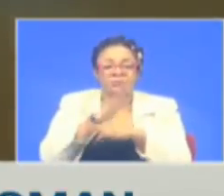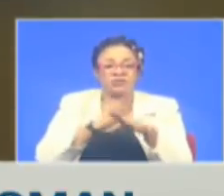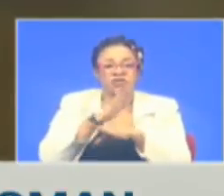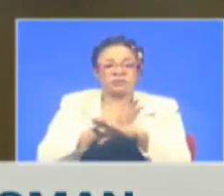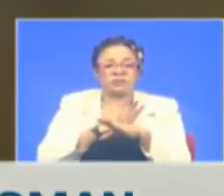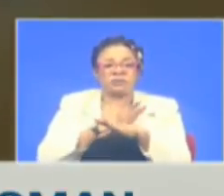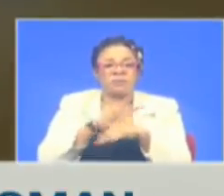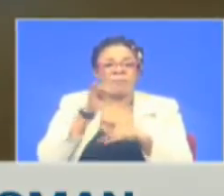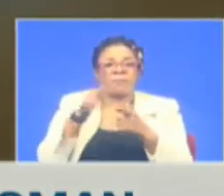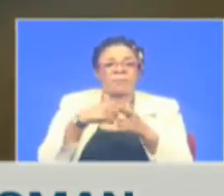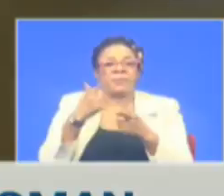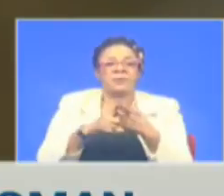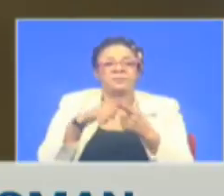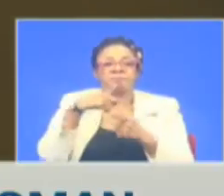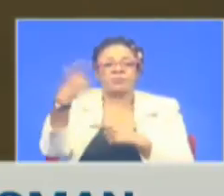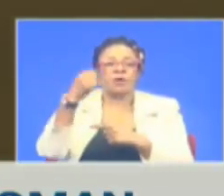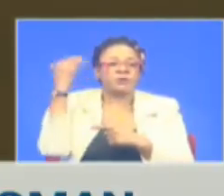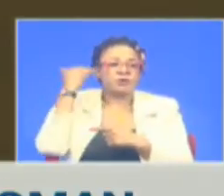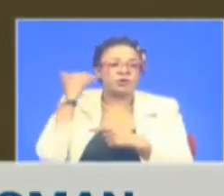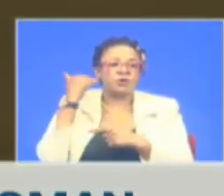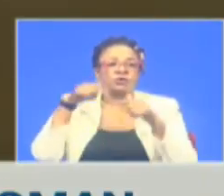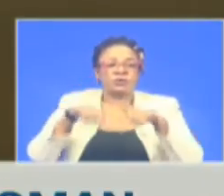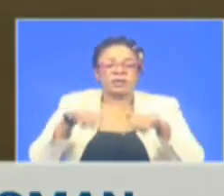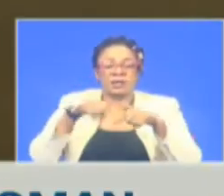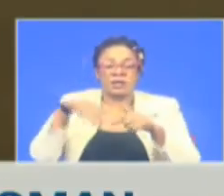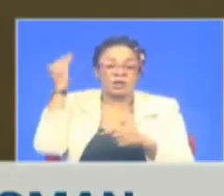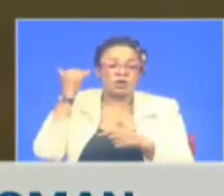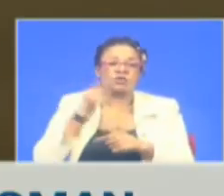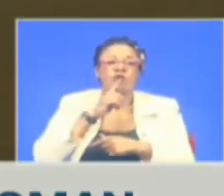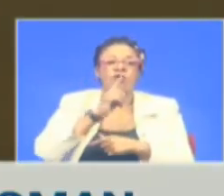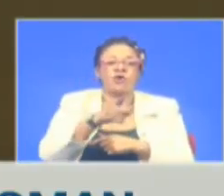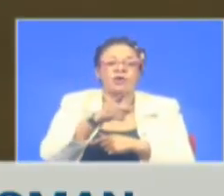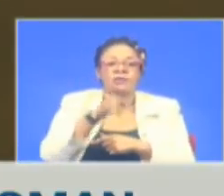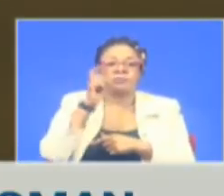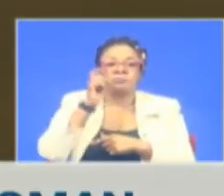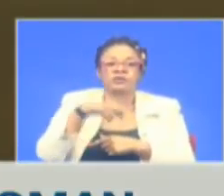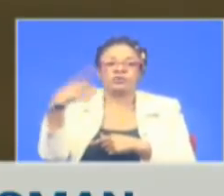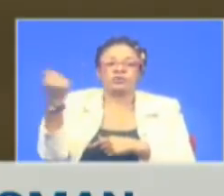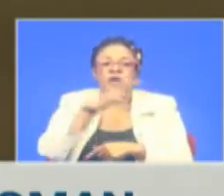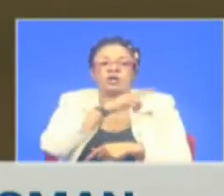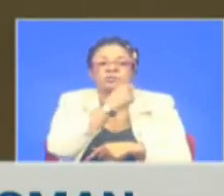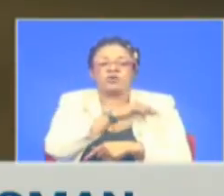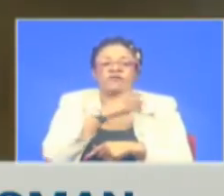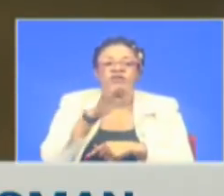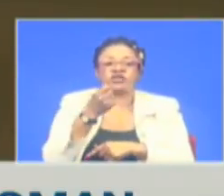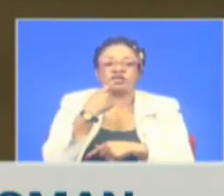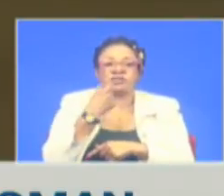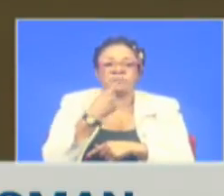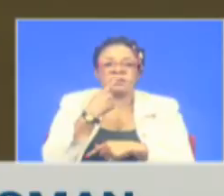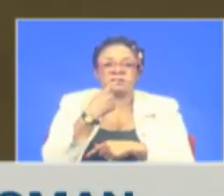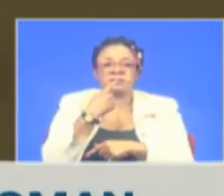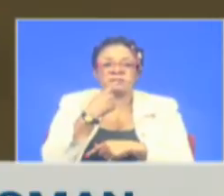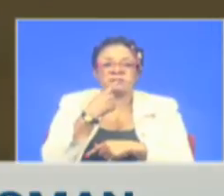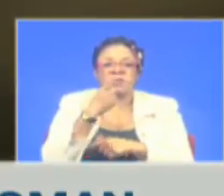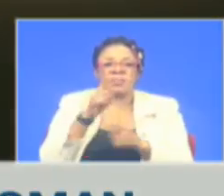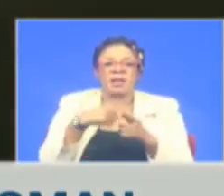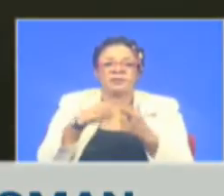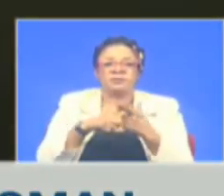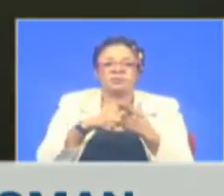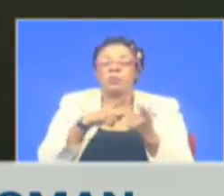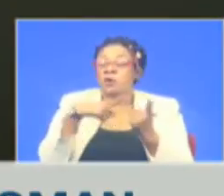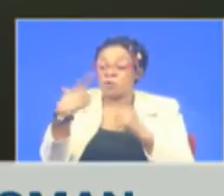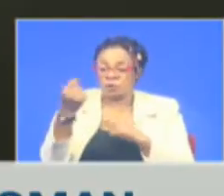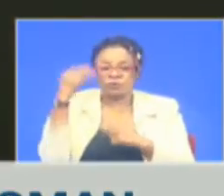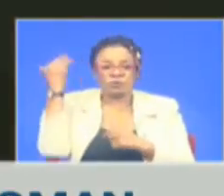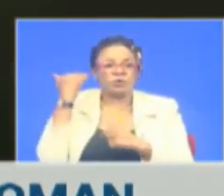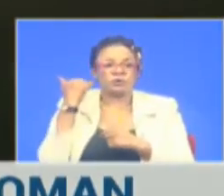the Kiambu Law Court today, and the court ordered that he be taken to hospital for treatment, and he will be arraigned once again